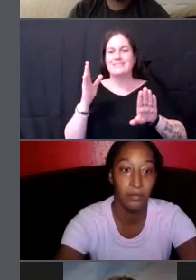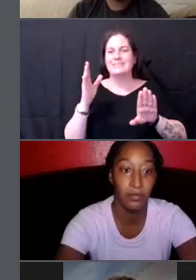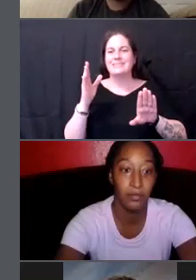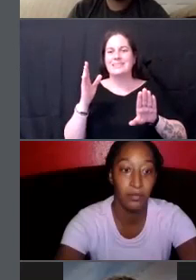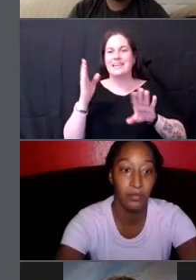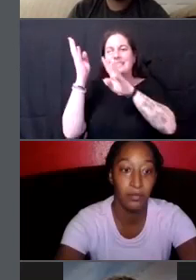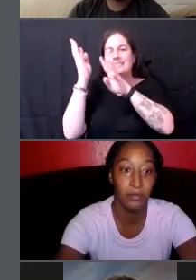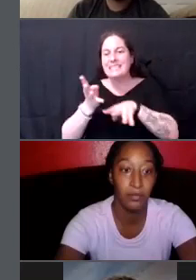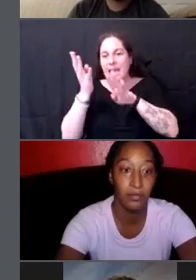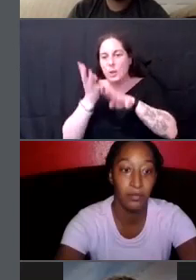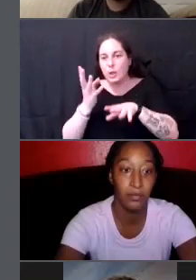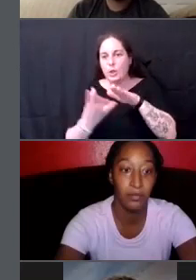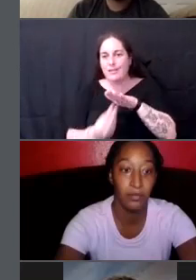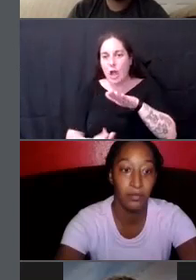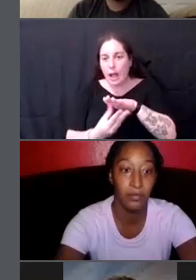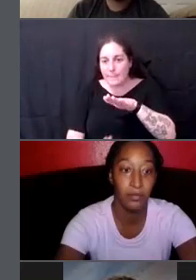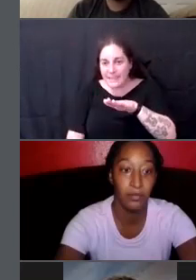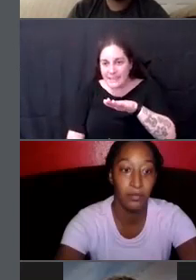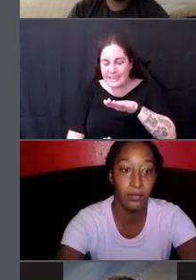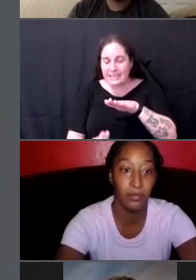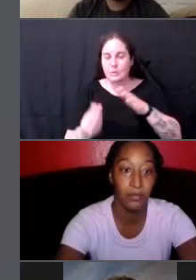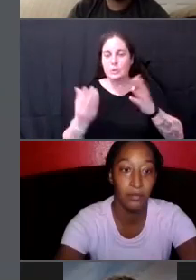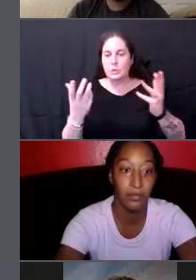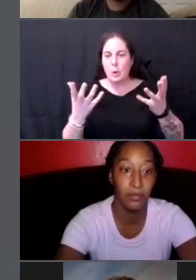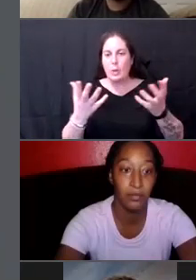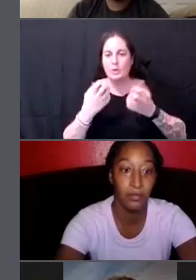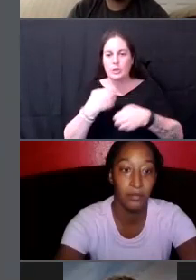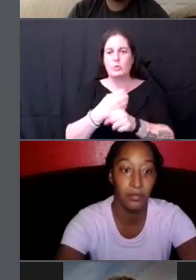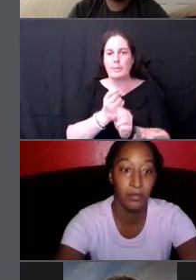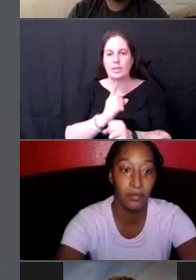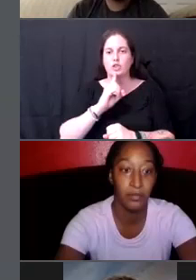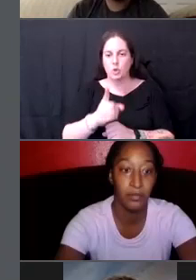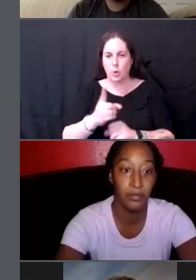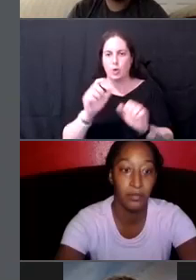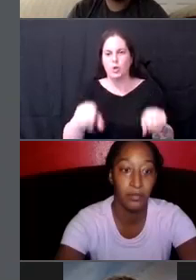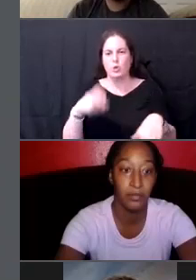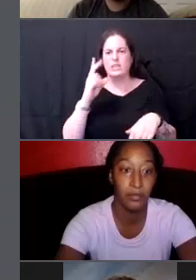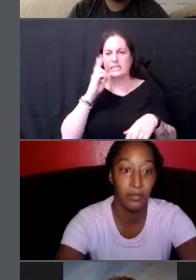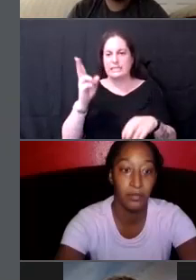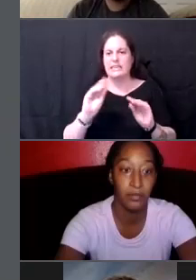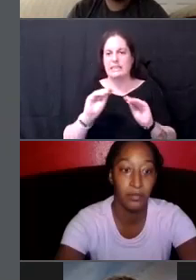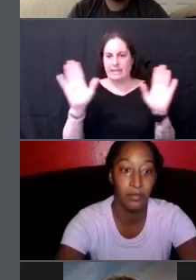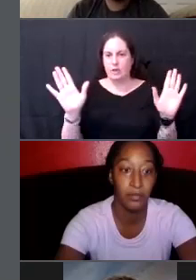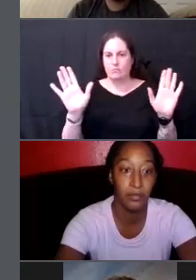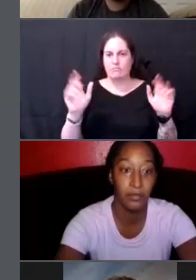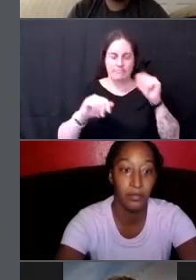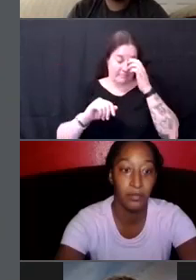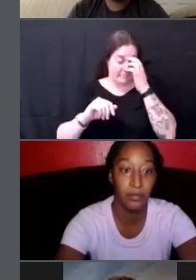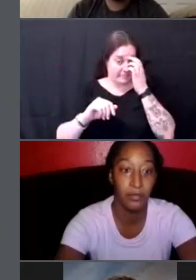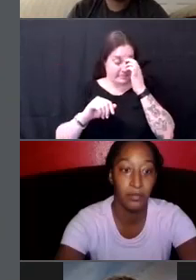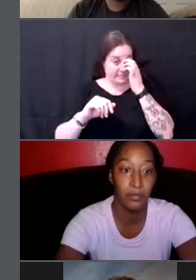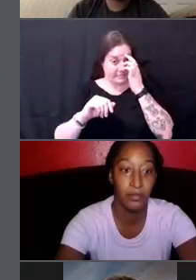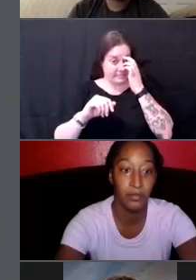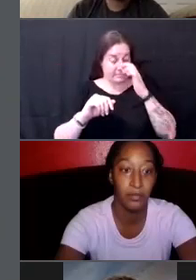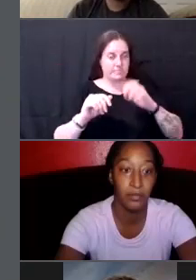what, that was my alternate way to open it. All right. So